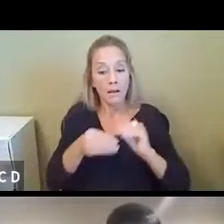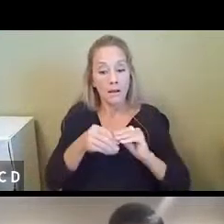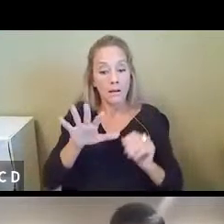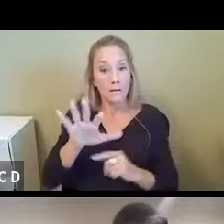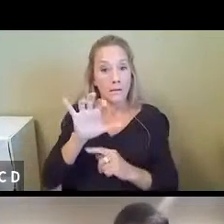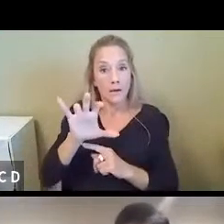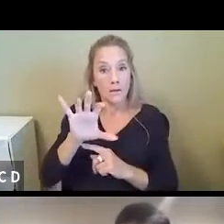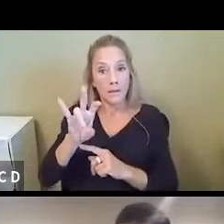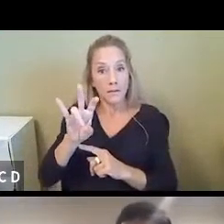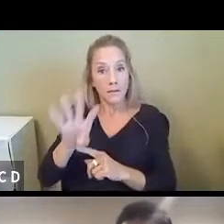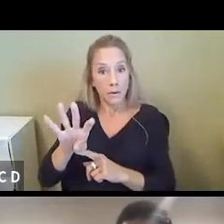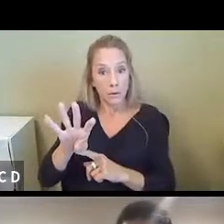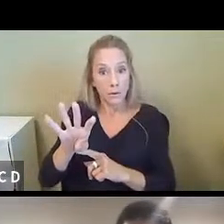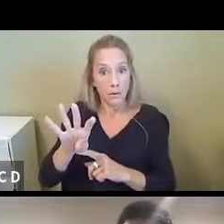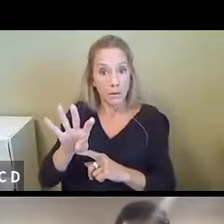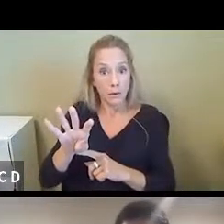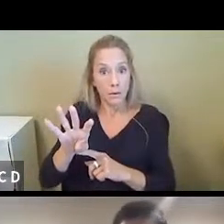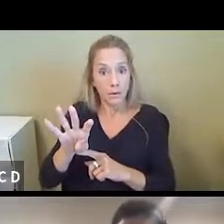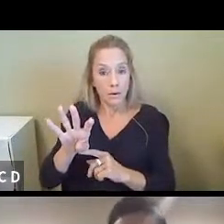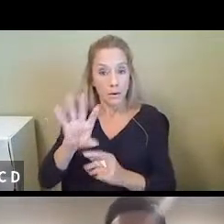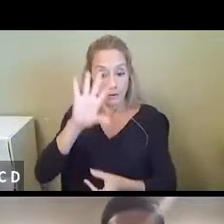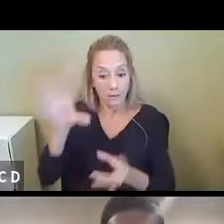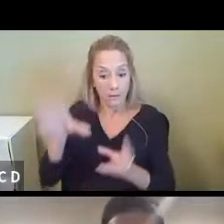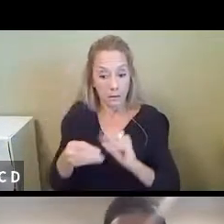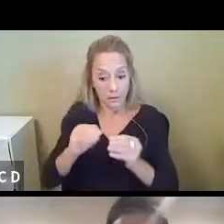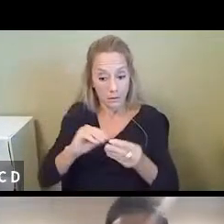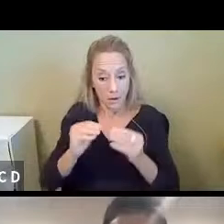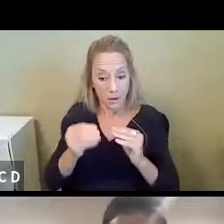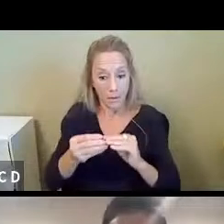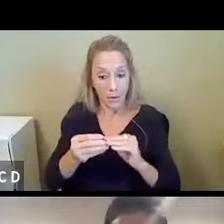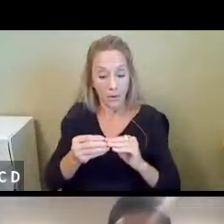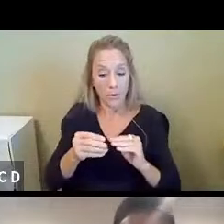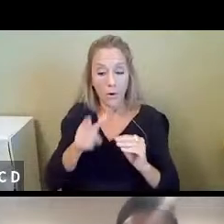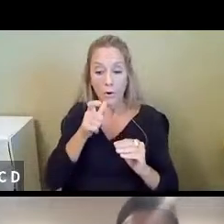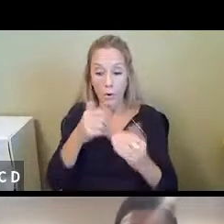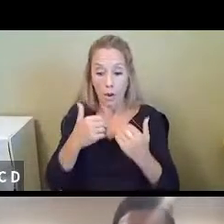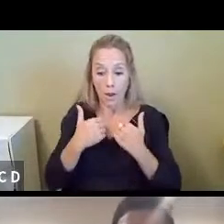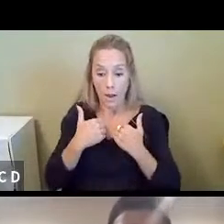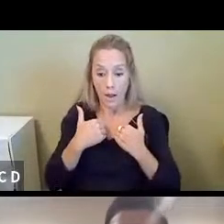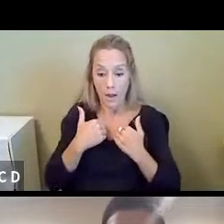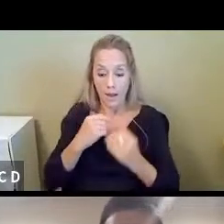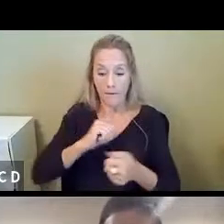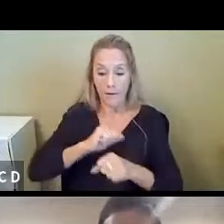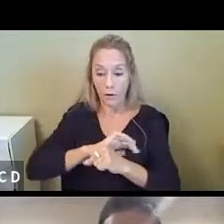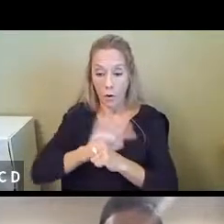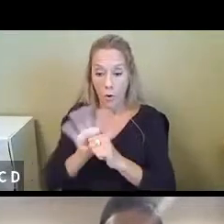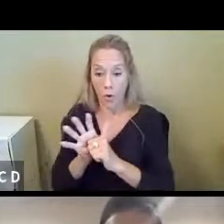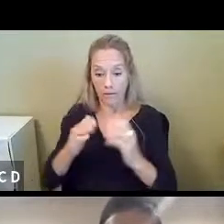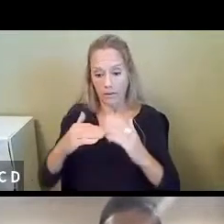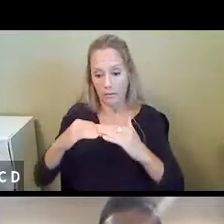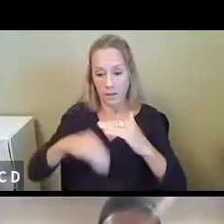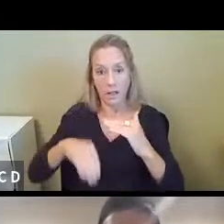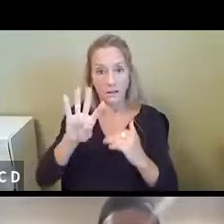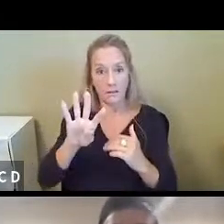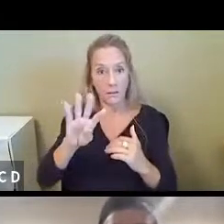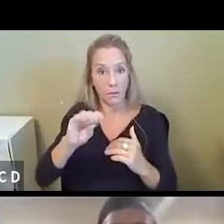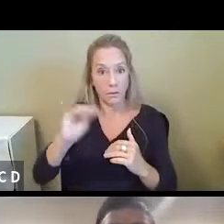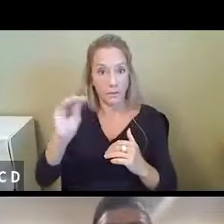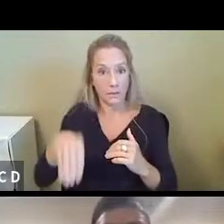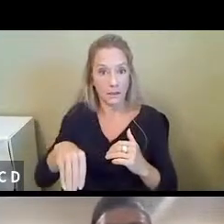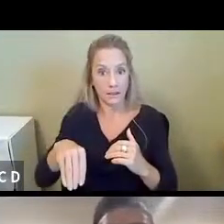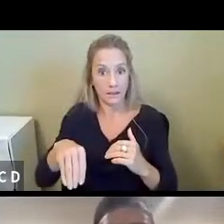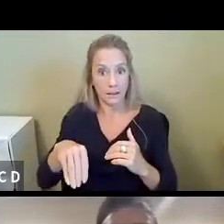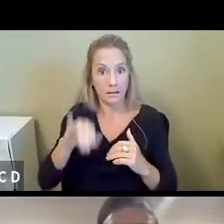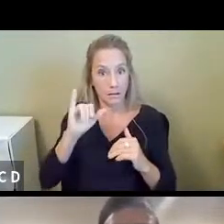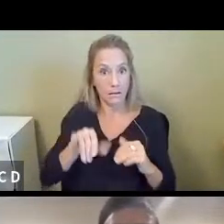samples, the positivity rate was just under 4%. That was considerably down from the positivity